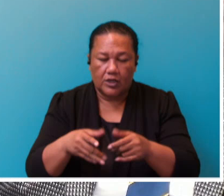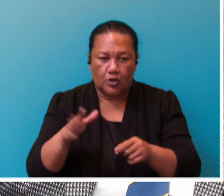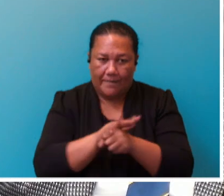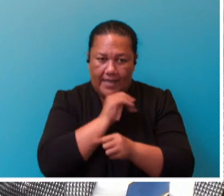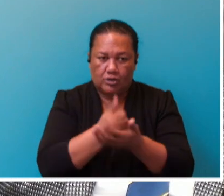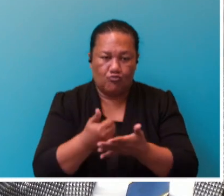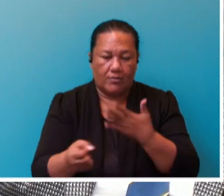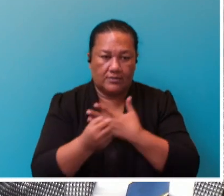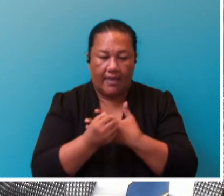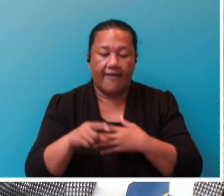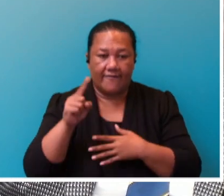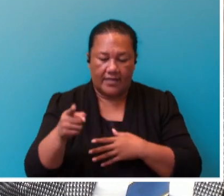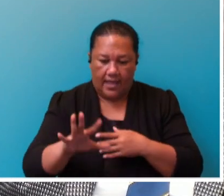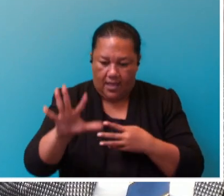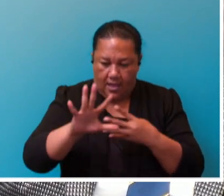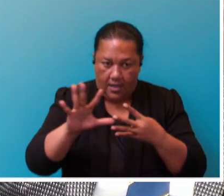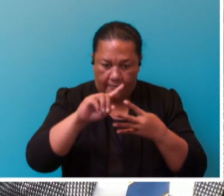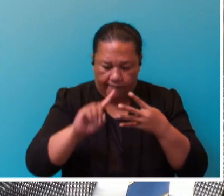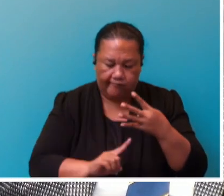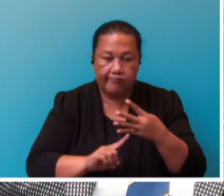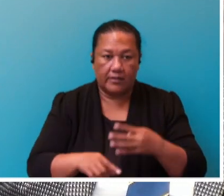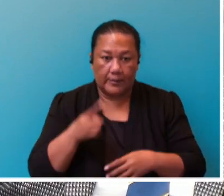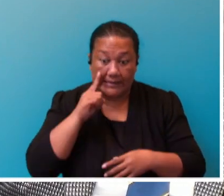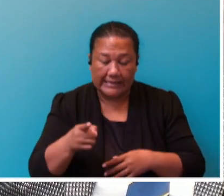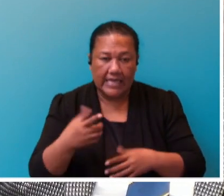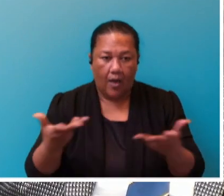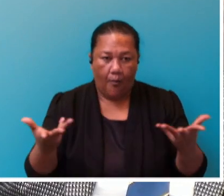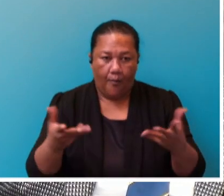those areas and trying to see whether we can